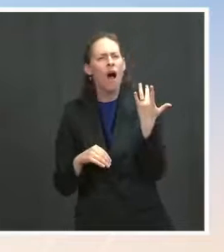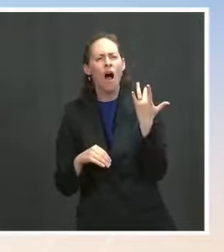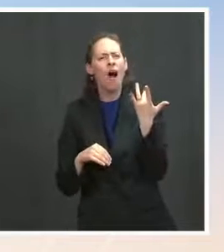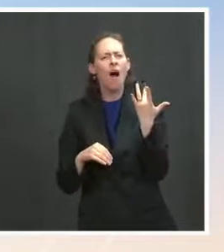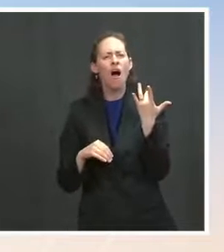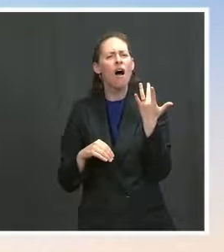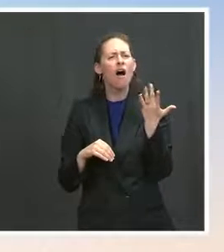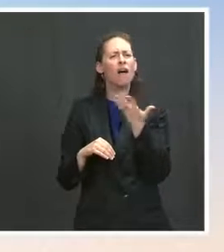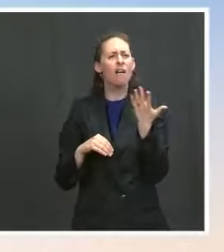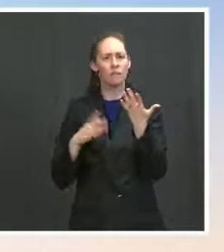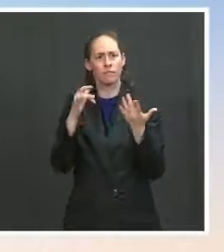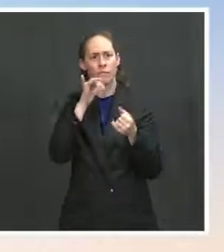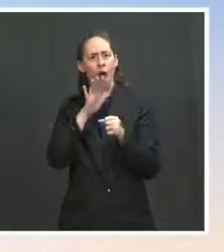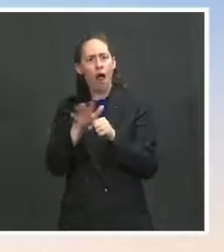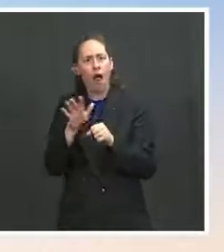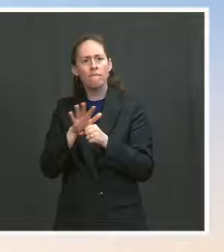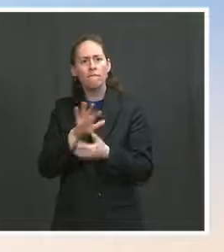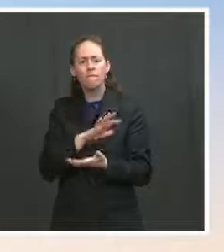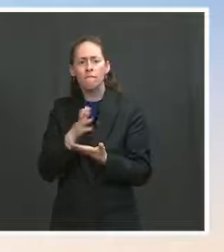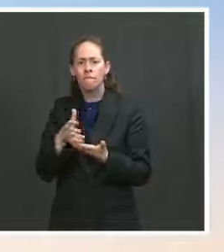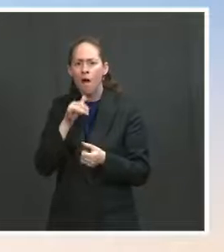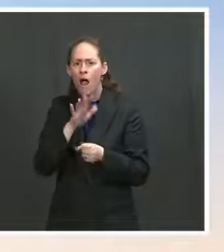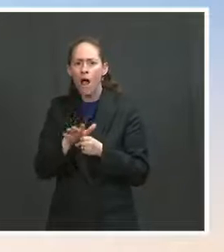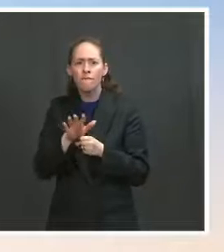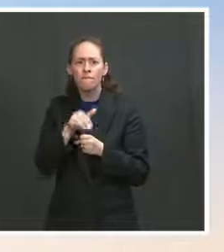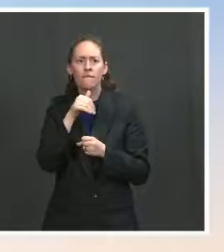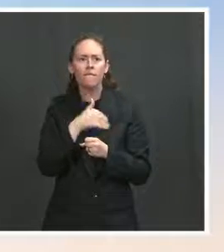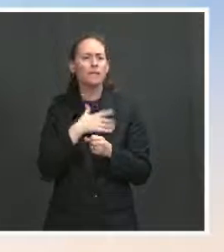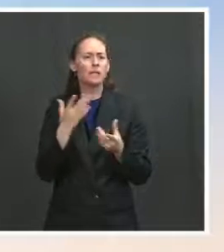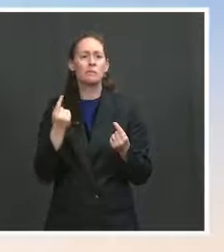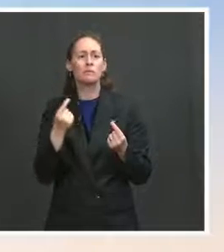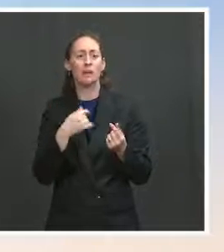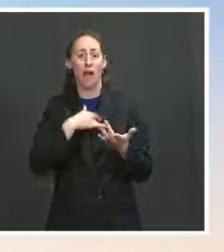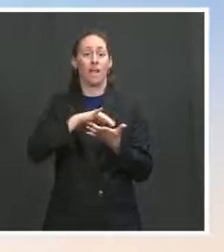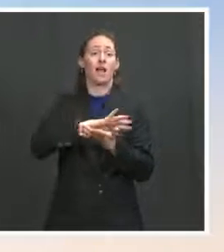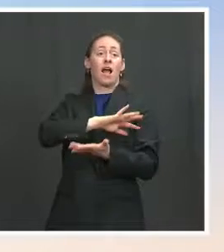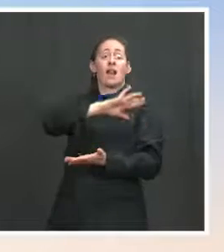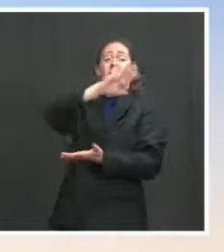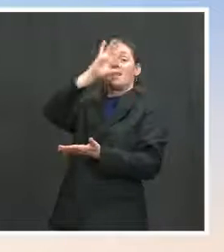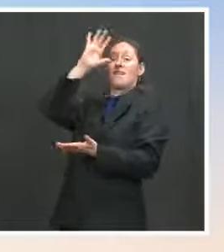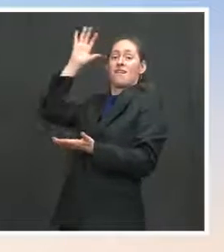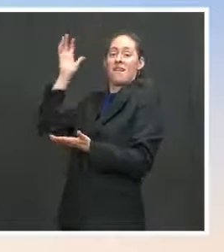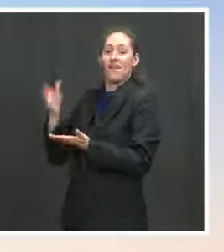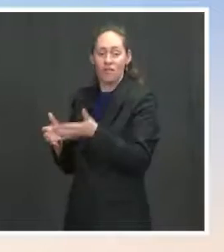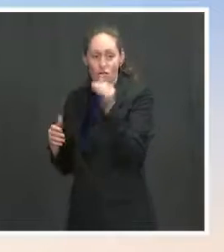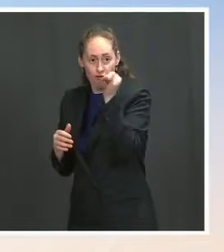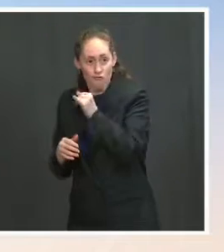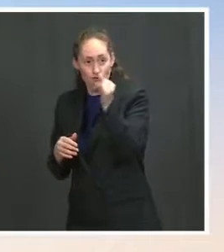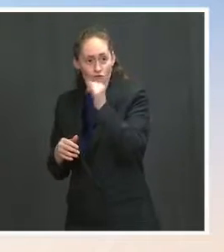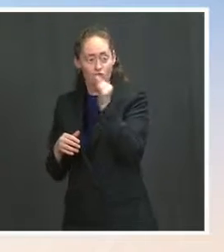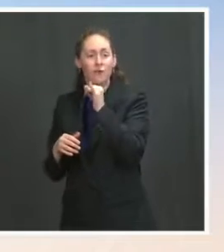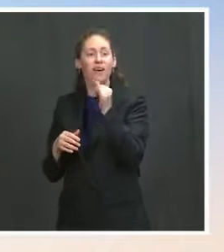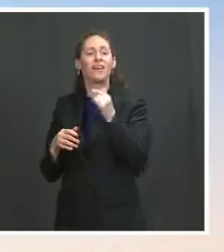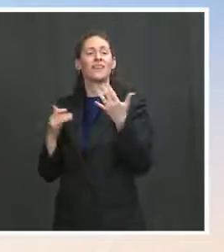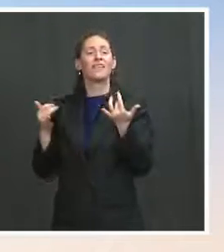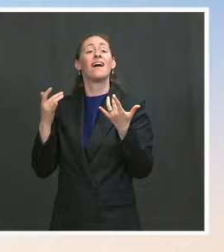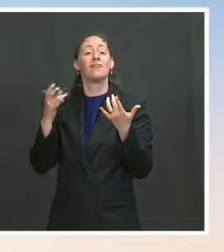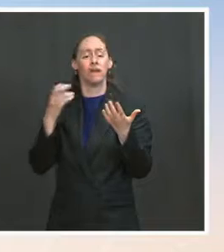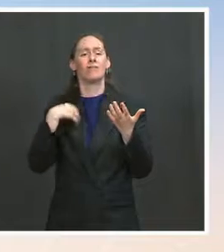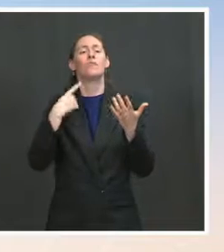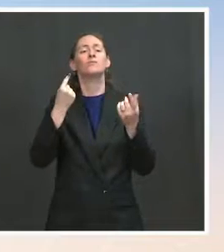And then we got to a period of time where we had more supply than the demand. And that's why we launched a $3 billion effort to